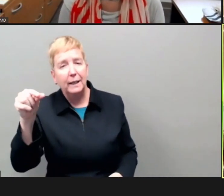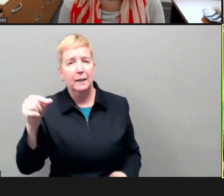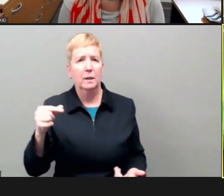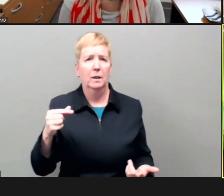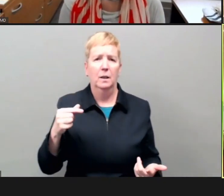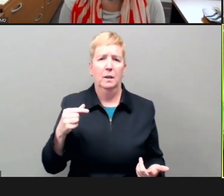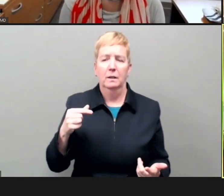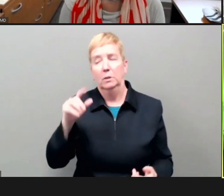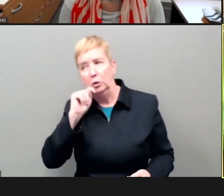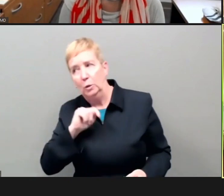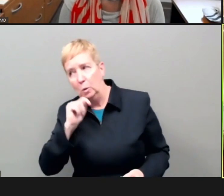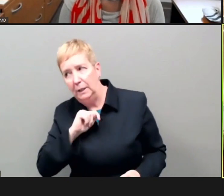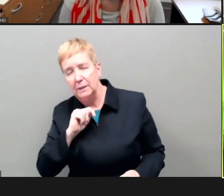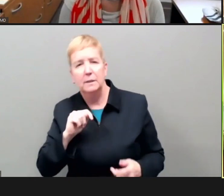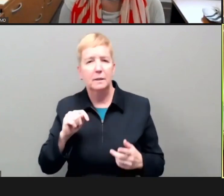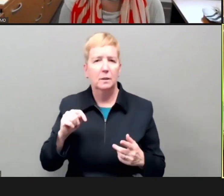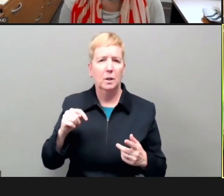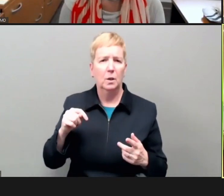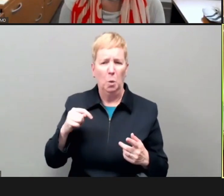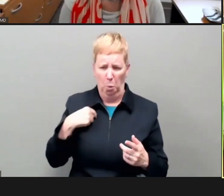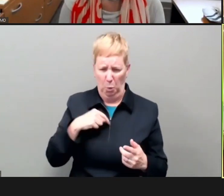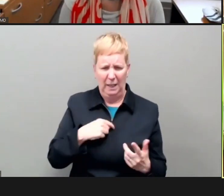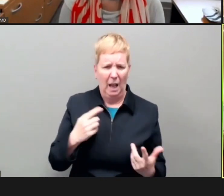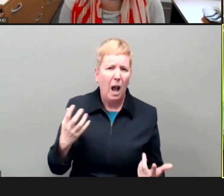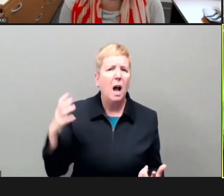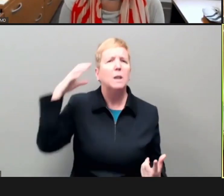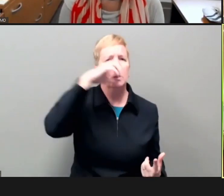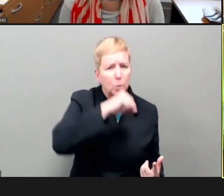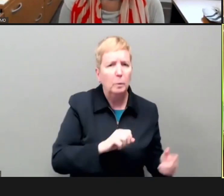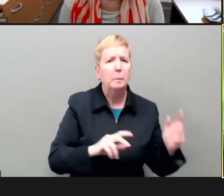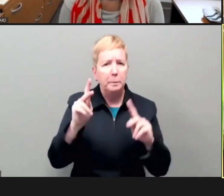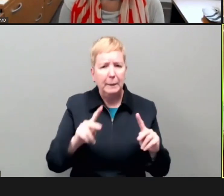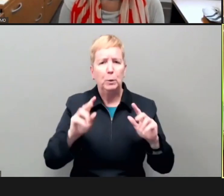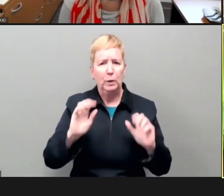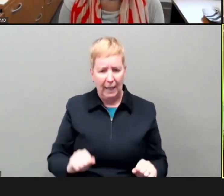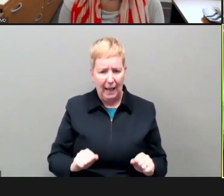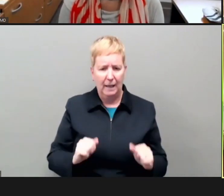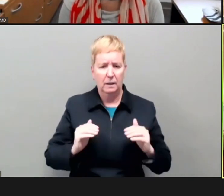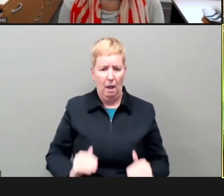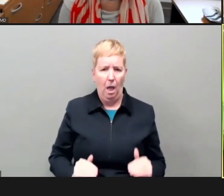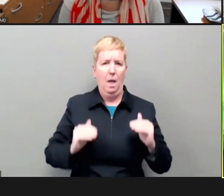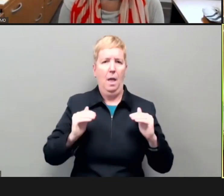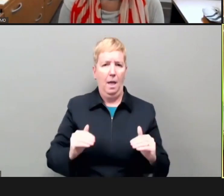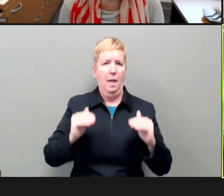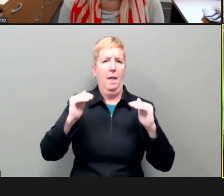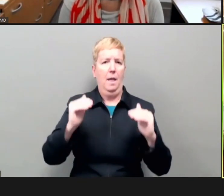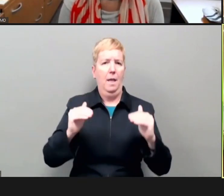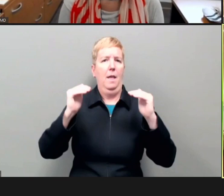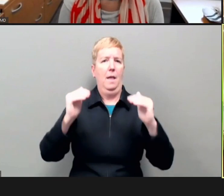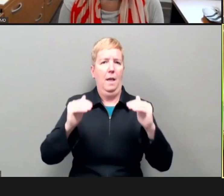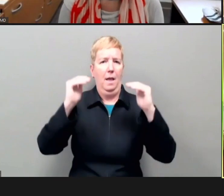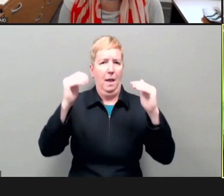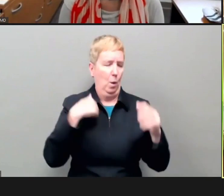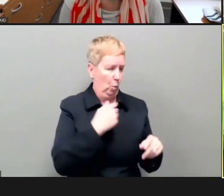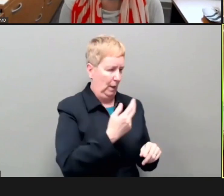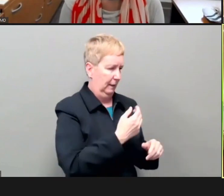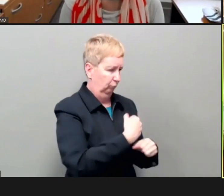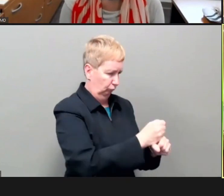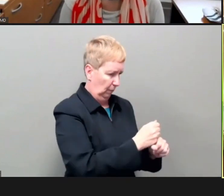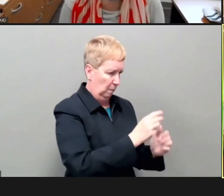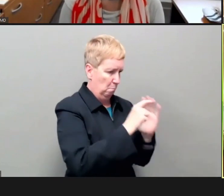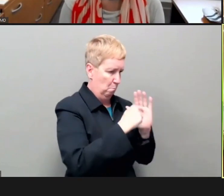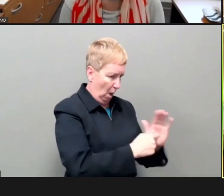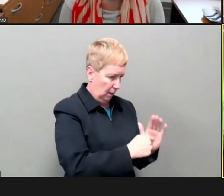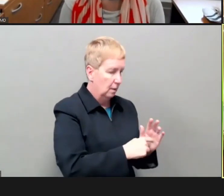in turquoise that no counties were going to be able to graduate. We modeled, if you use these public